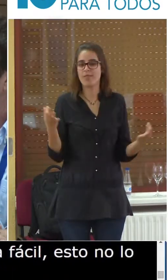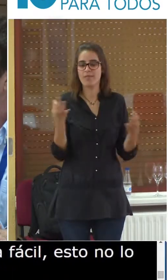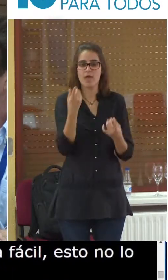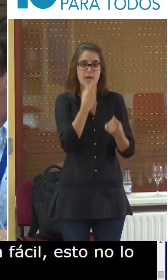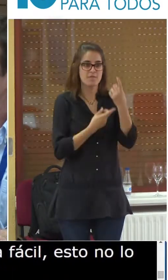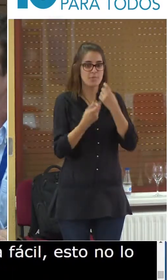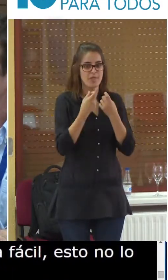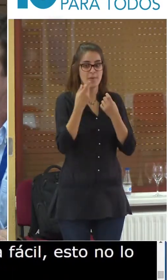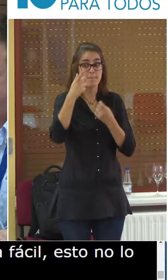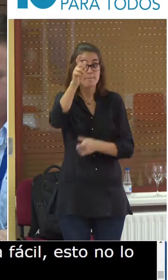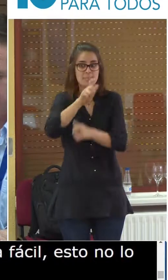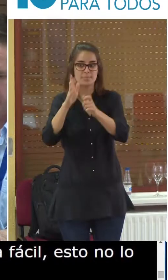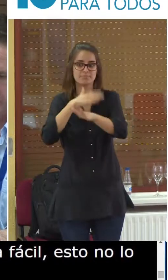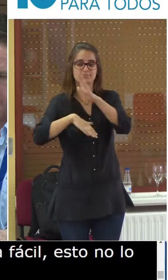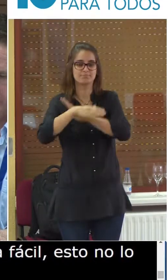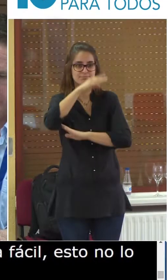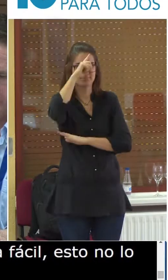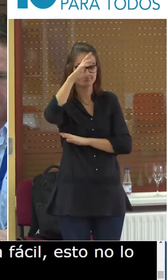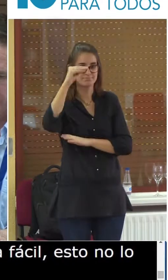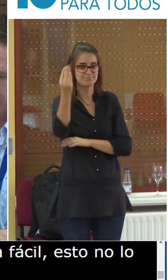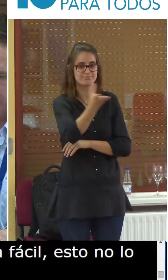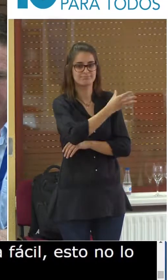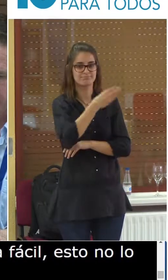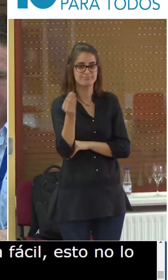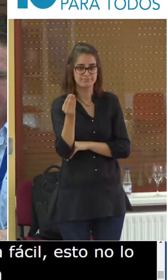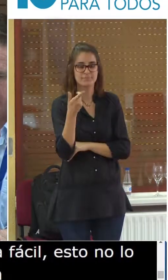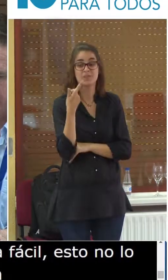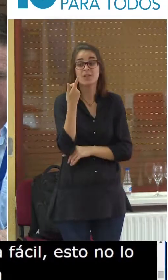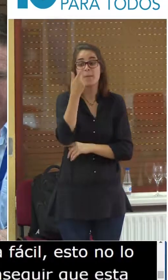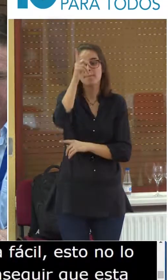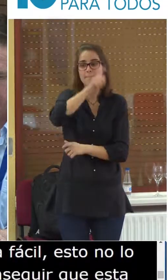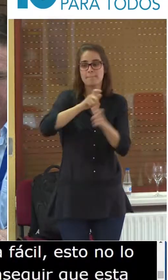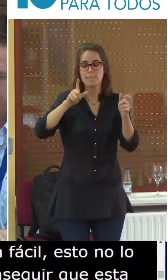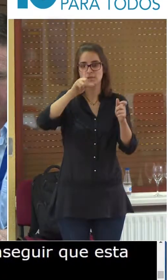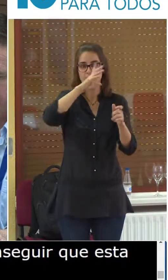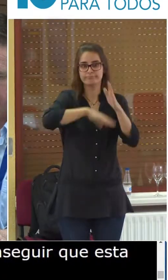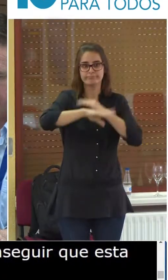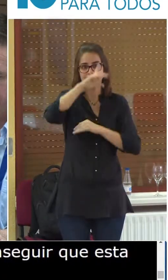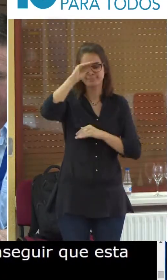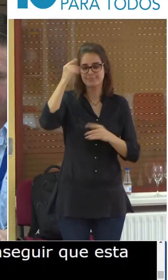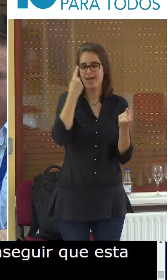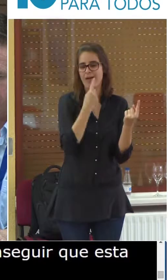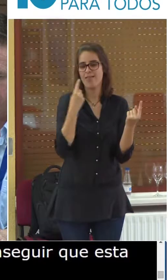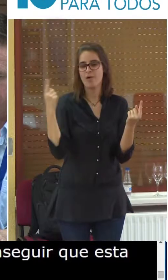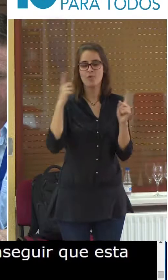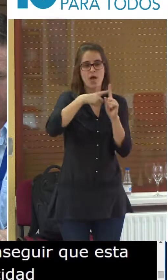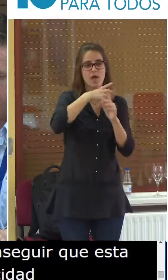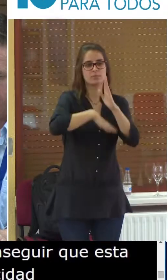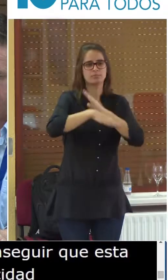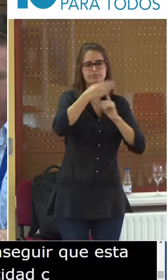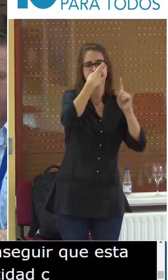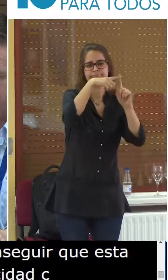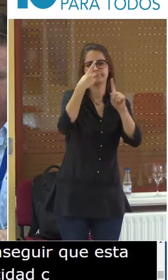information to be fully understandable by people with cognitive impairments, with different degrees of disabilities, and they might find